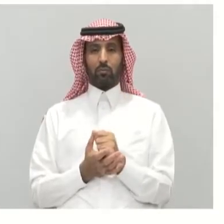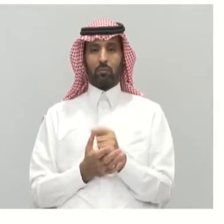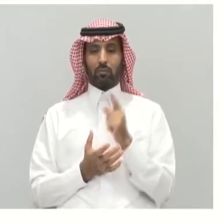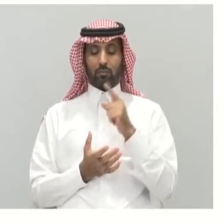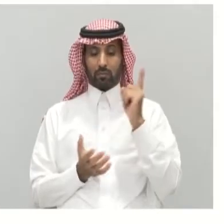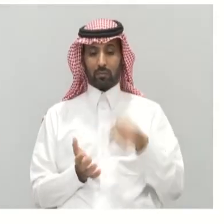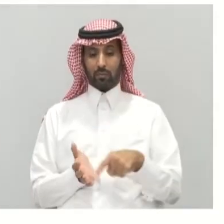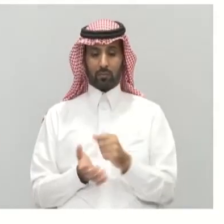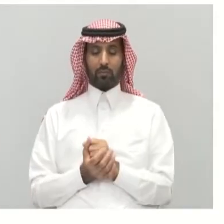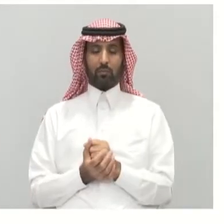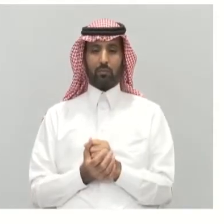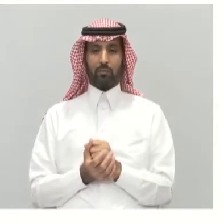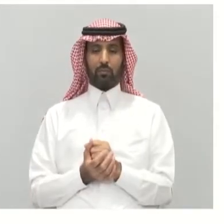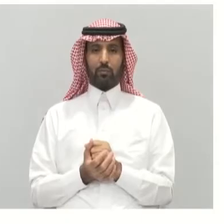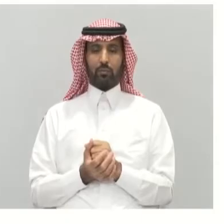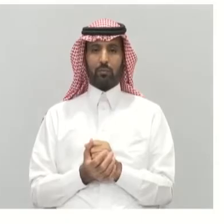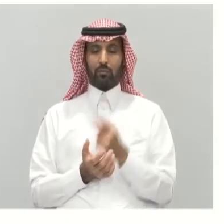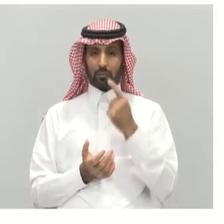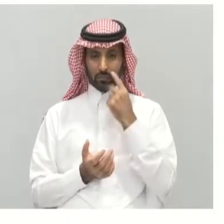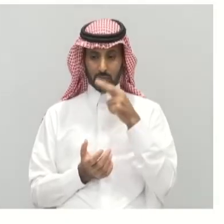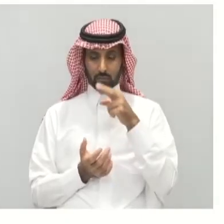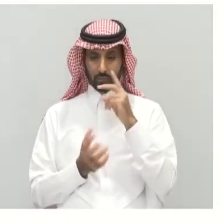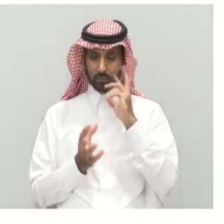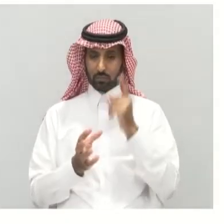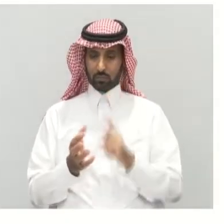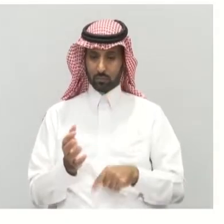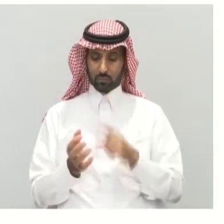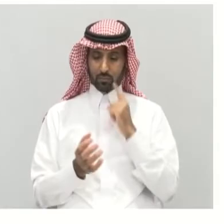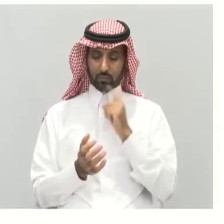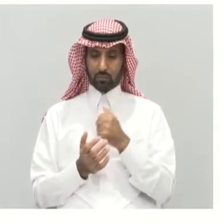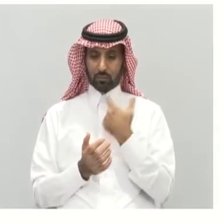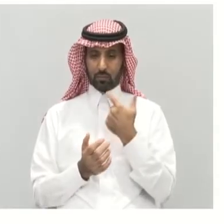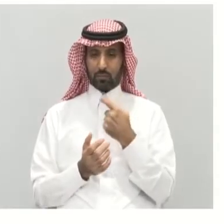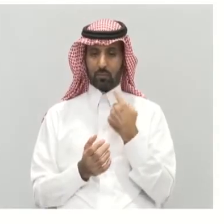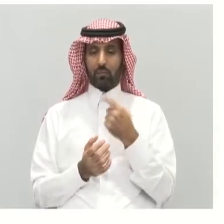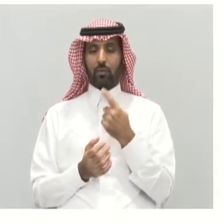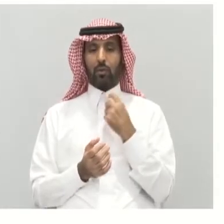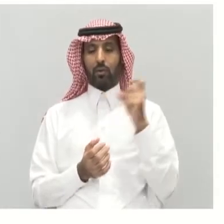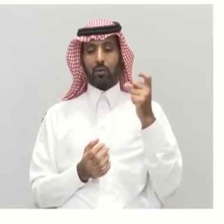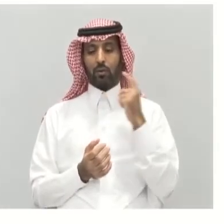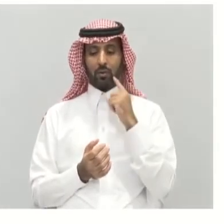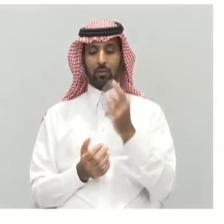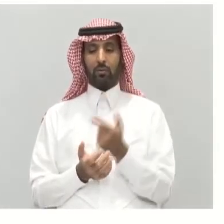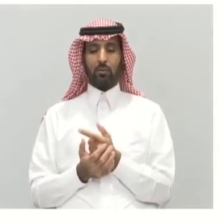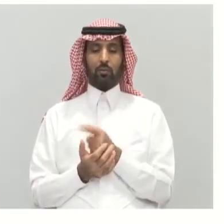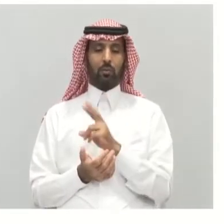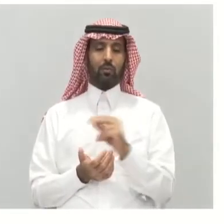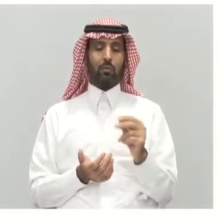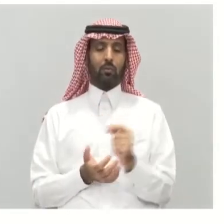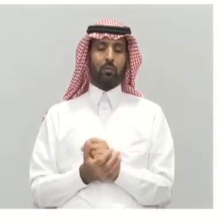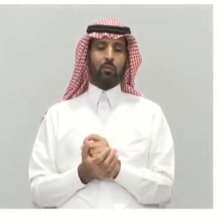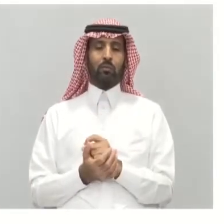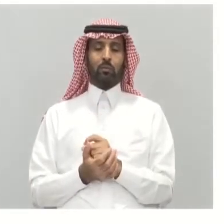the date, okay? So we're looking for a date. The date should be a month and the exact date,